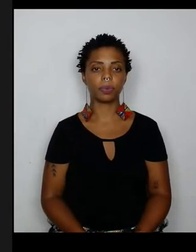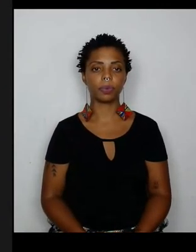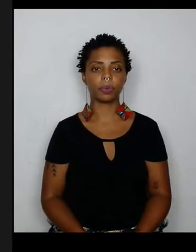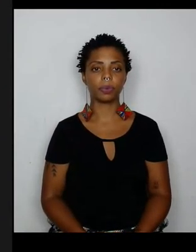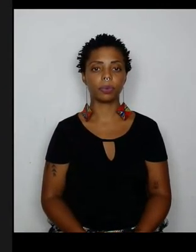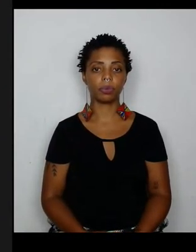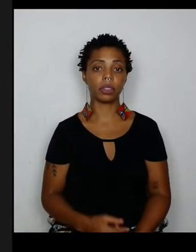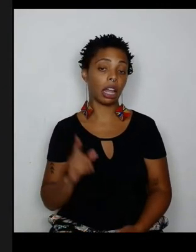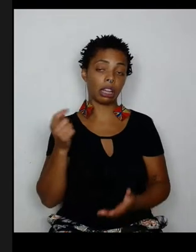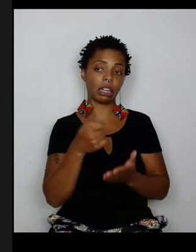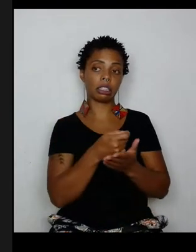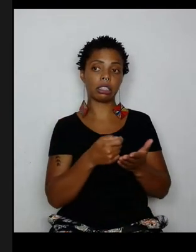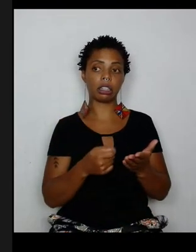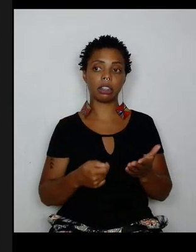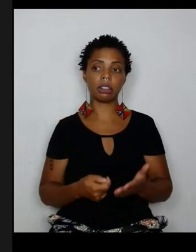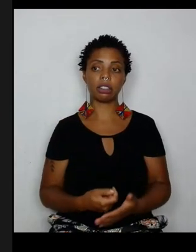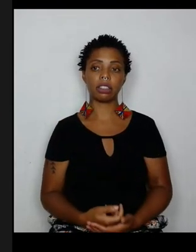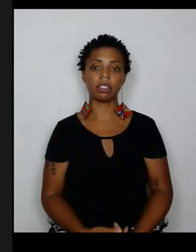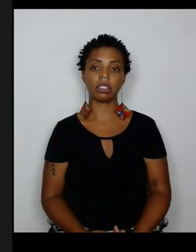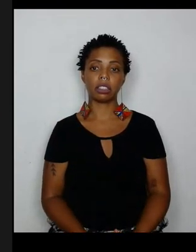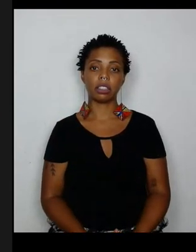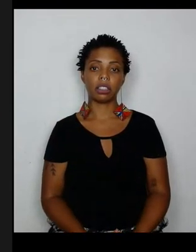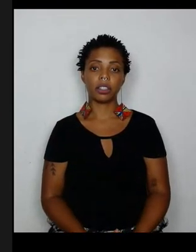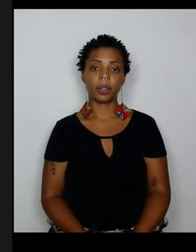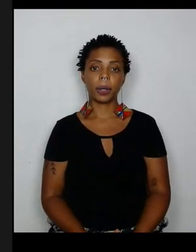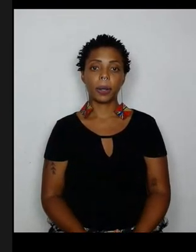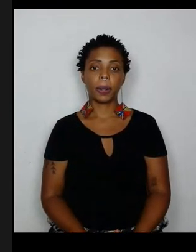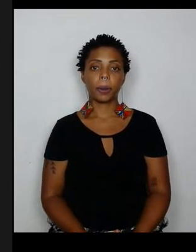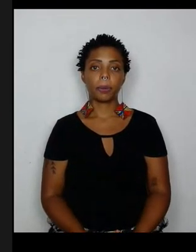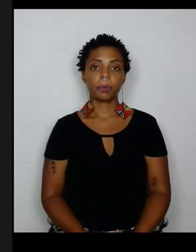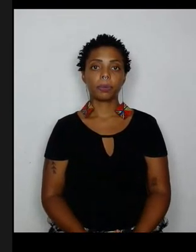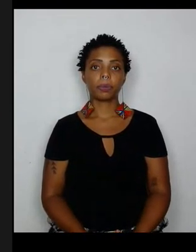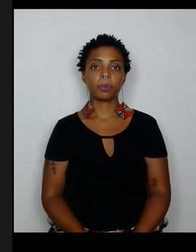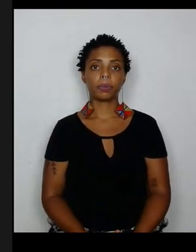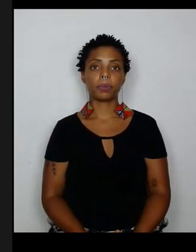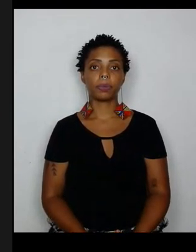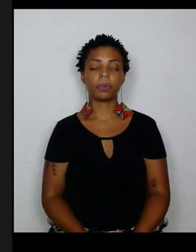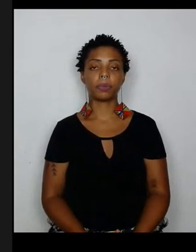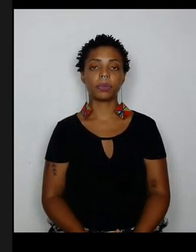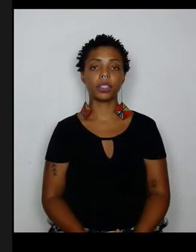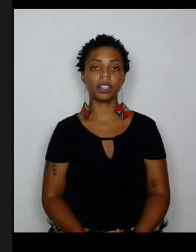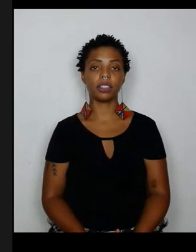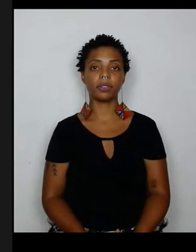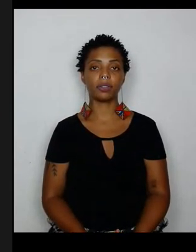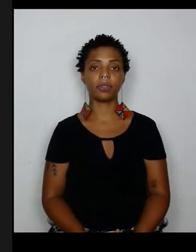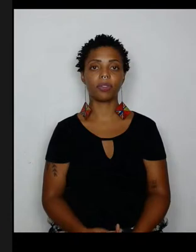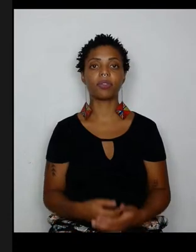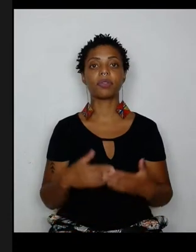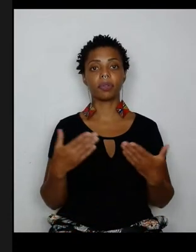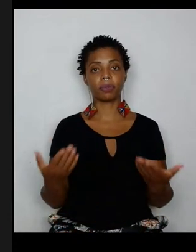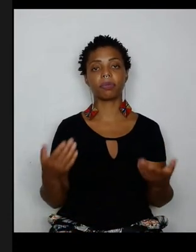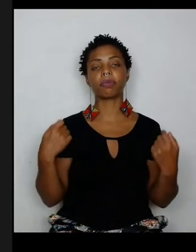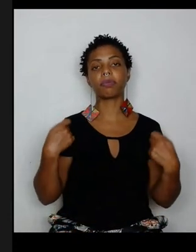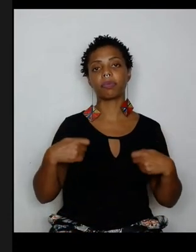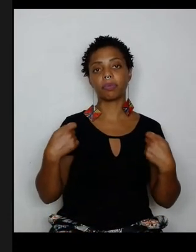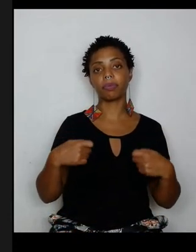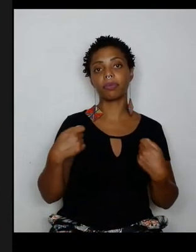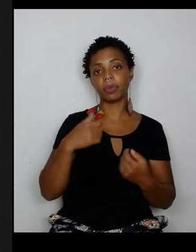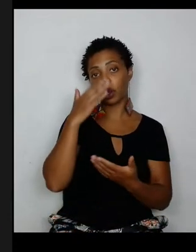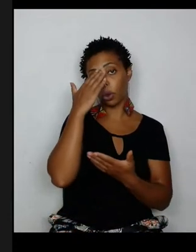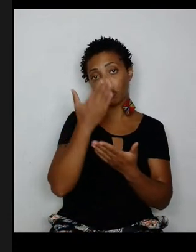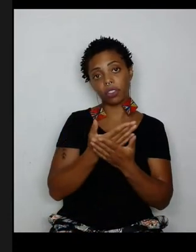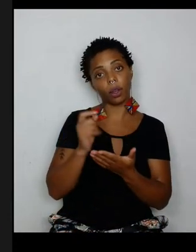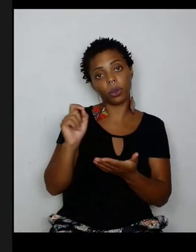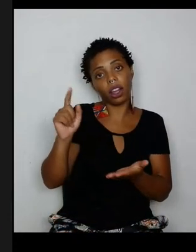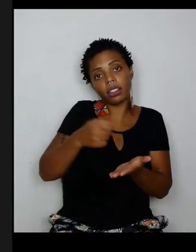well we're all relying upon his diaries and journals for almost everything that's a big problem for